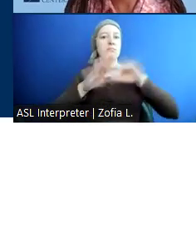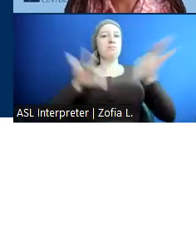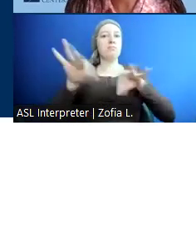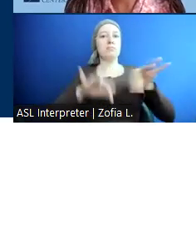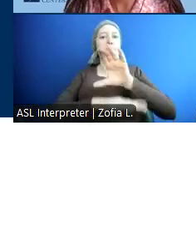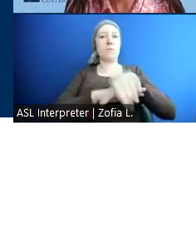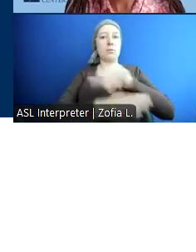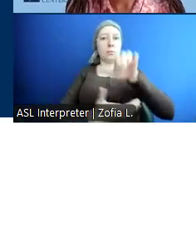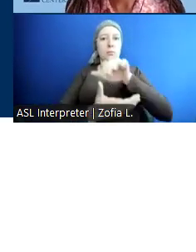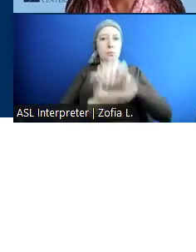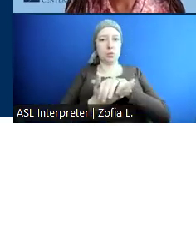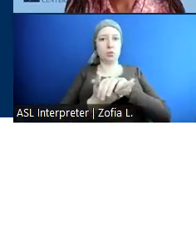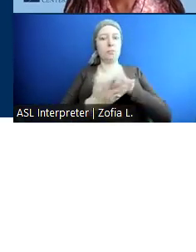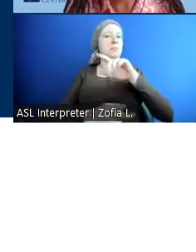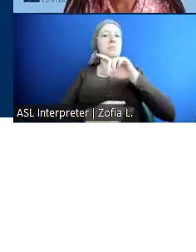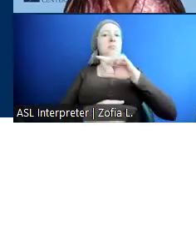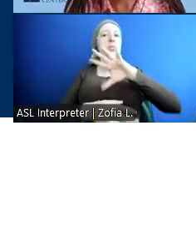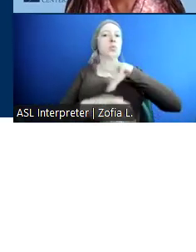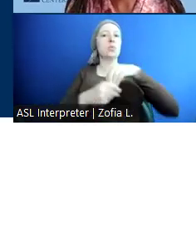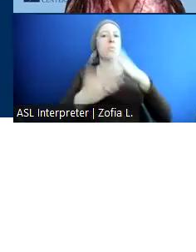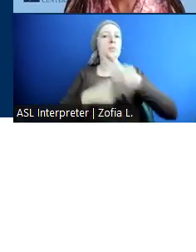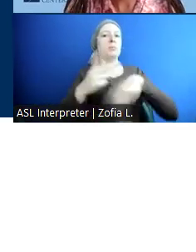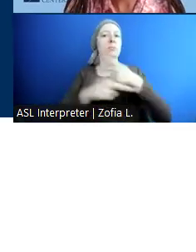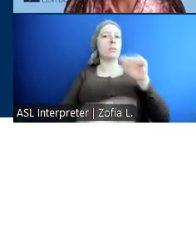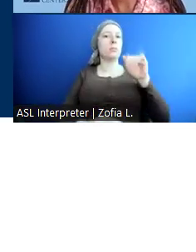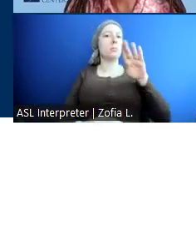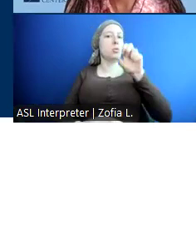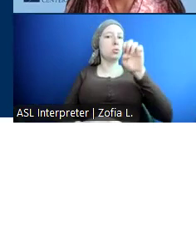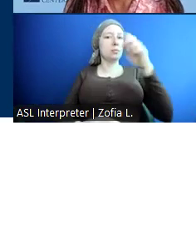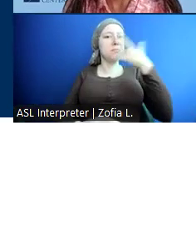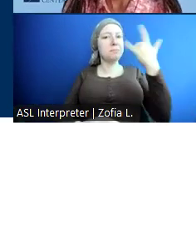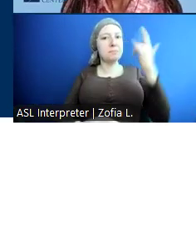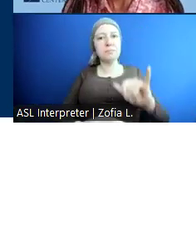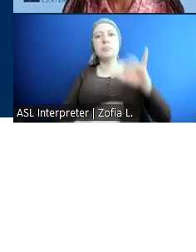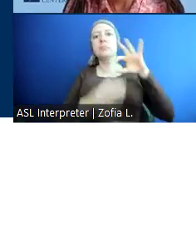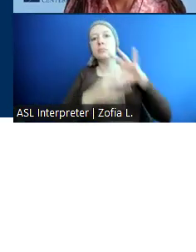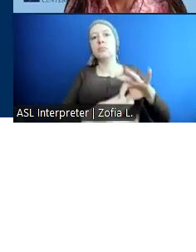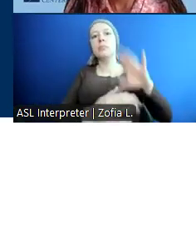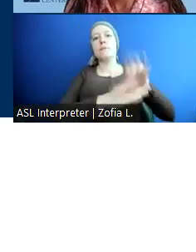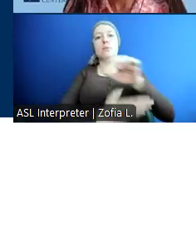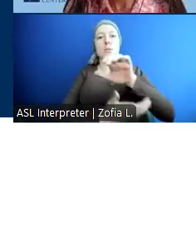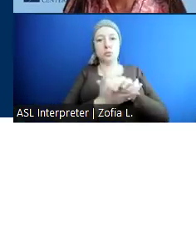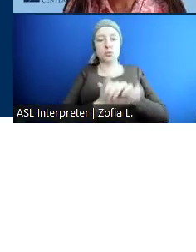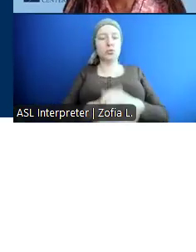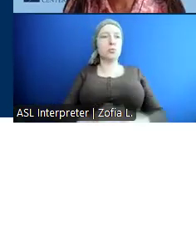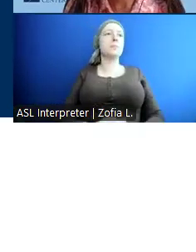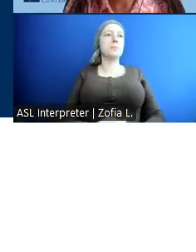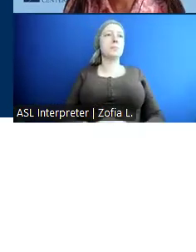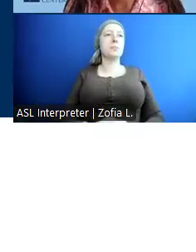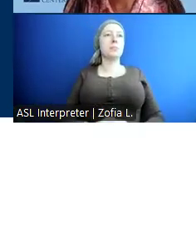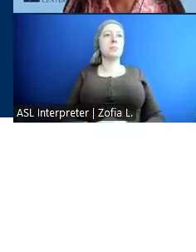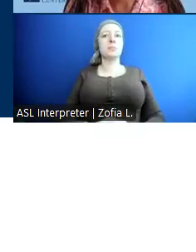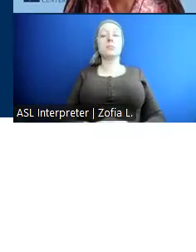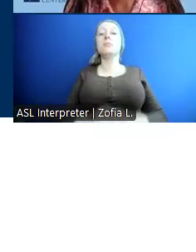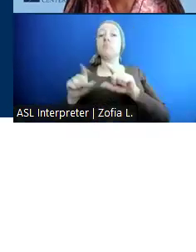intersecting forms of abuse that occur within these cases. We will also have the